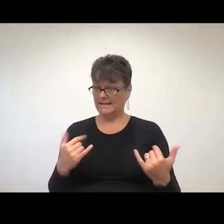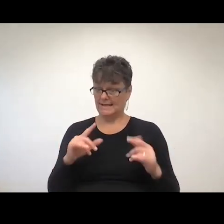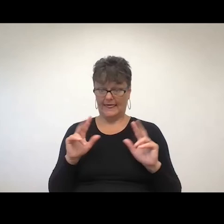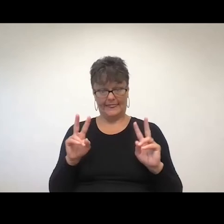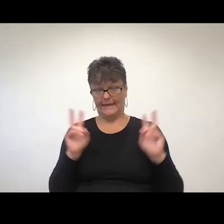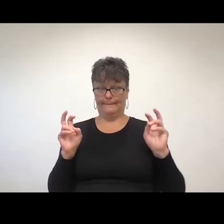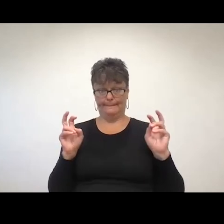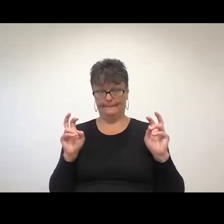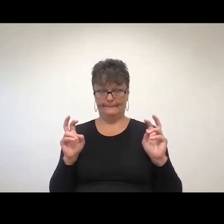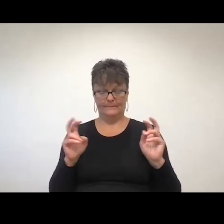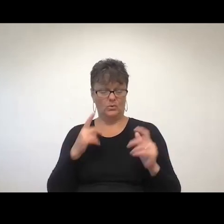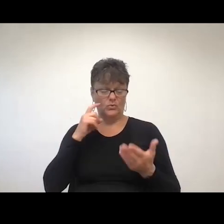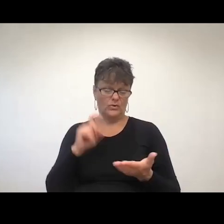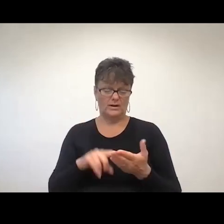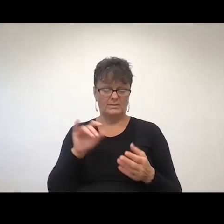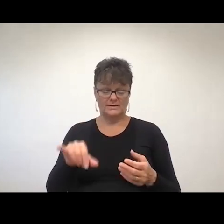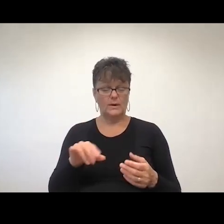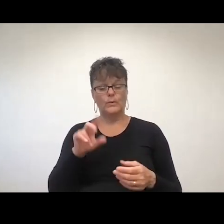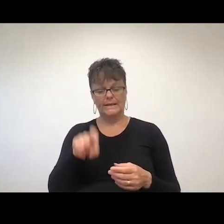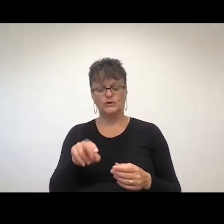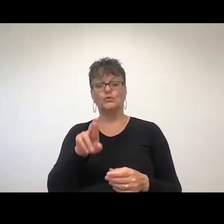that as well. So